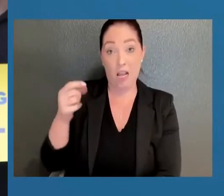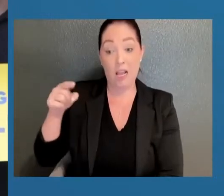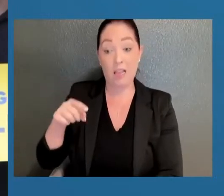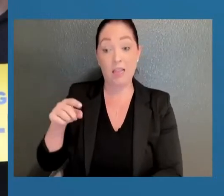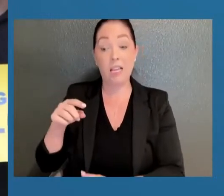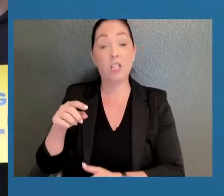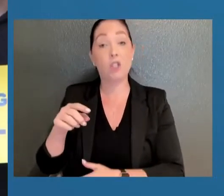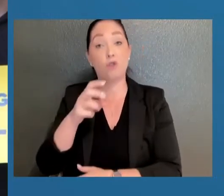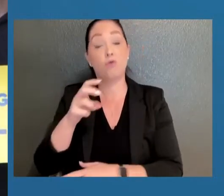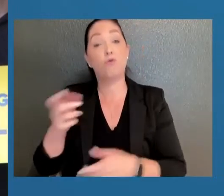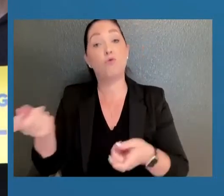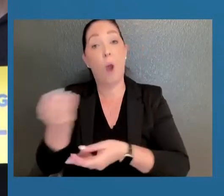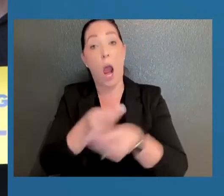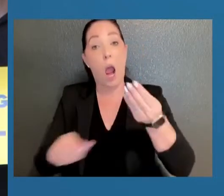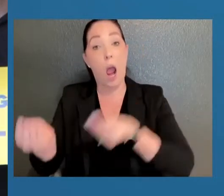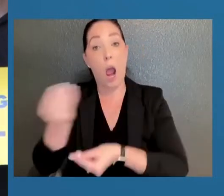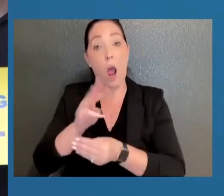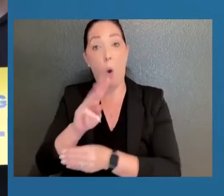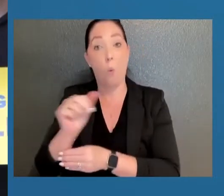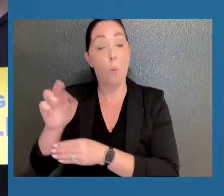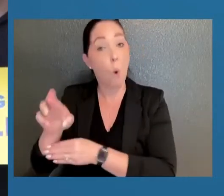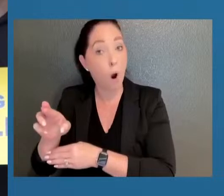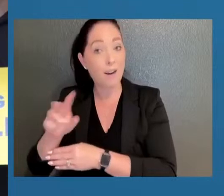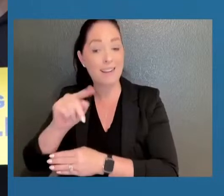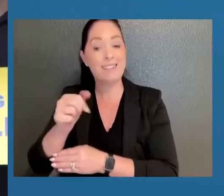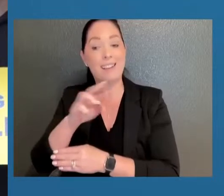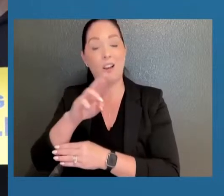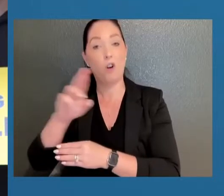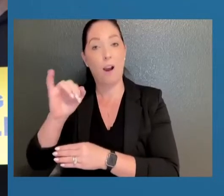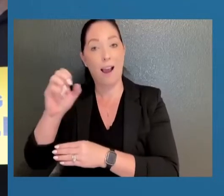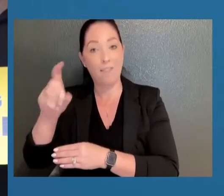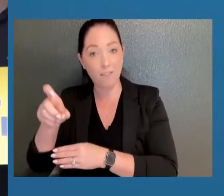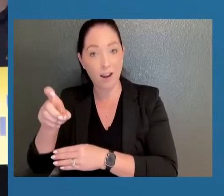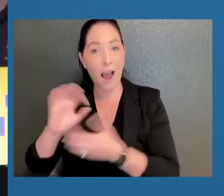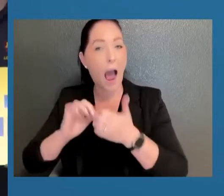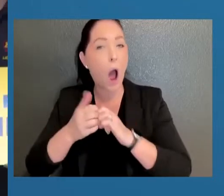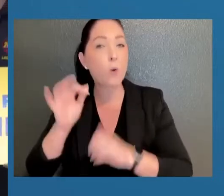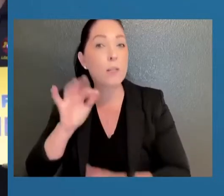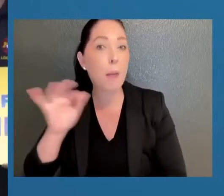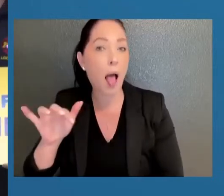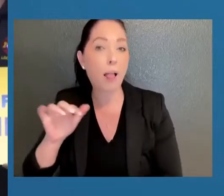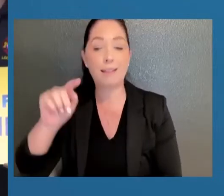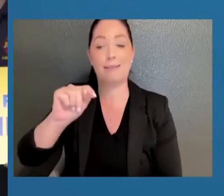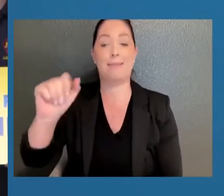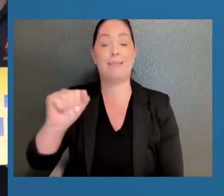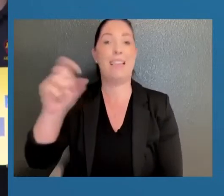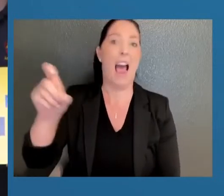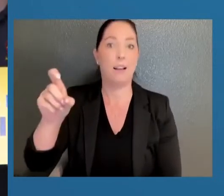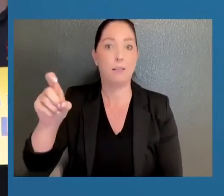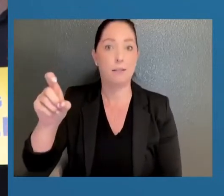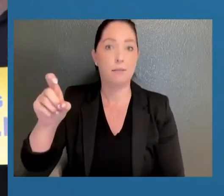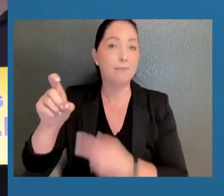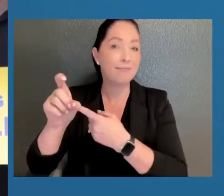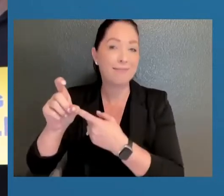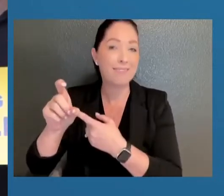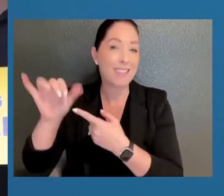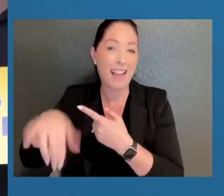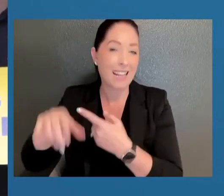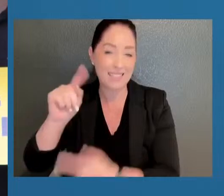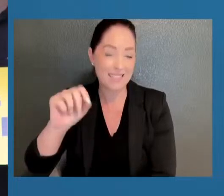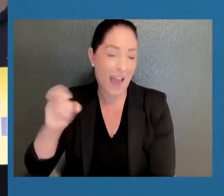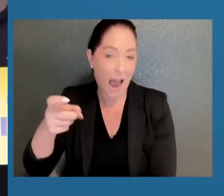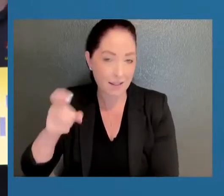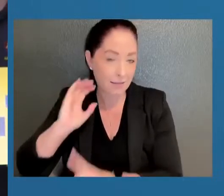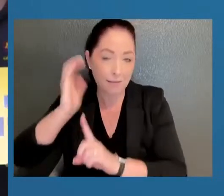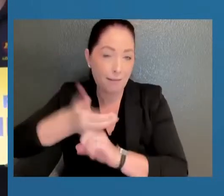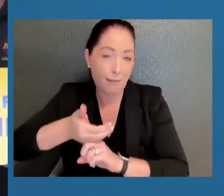tariffs. How do you spell tariff? T-A-X. Is nothing other than a disguised tax. And who would you do